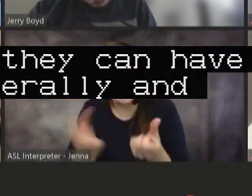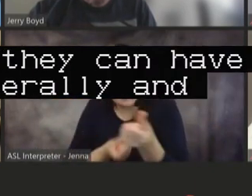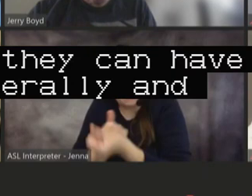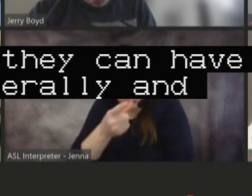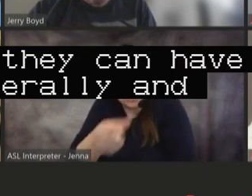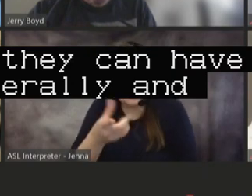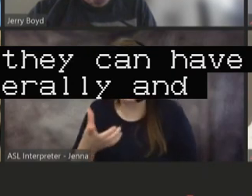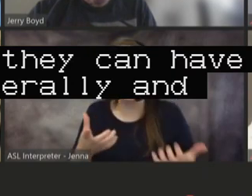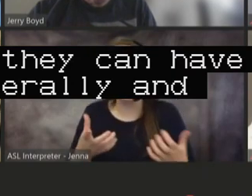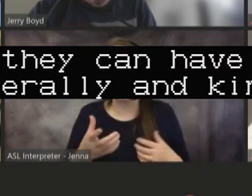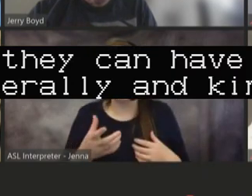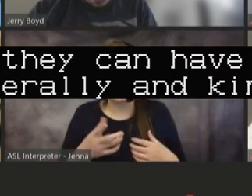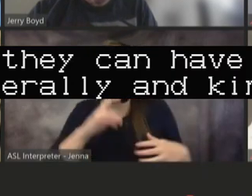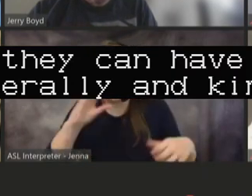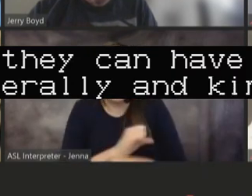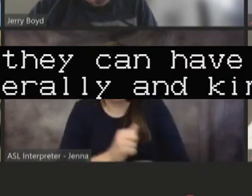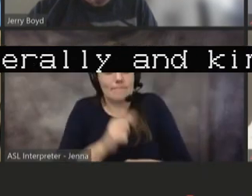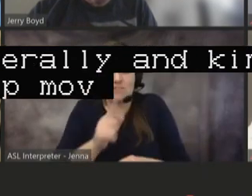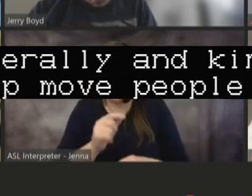keep things from getting crowded.